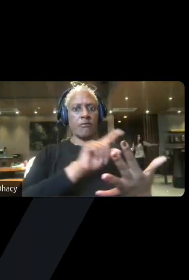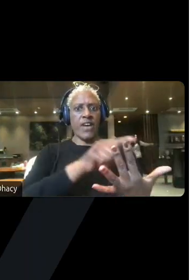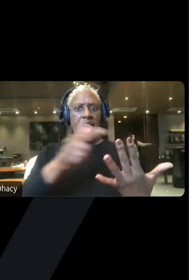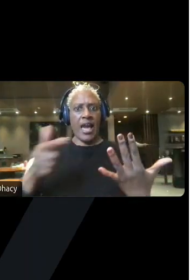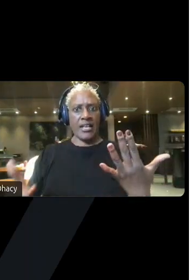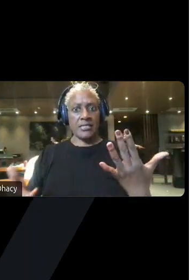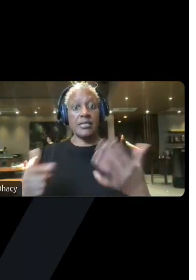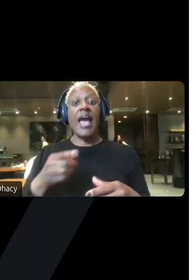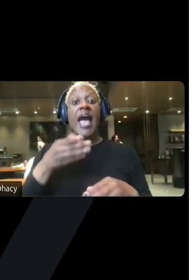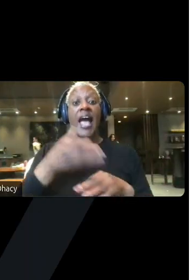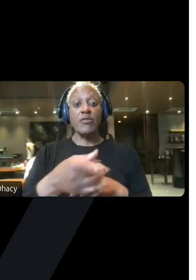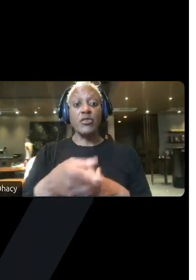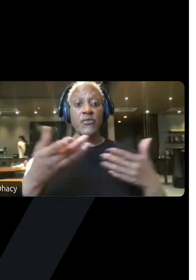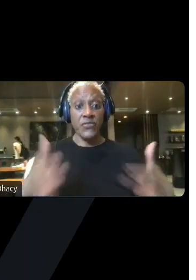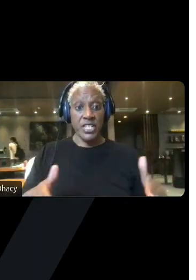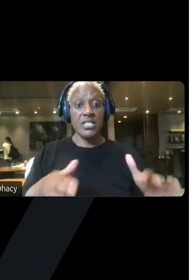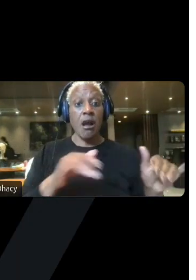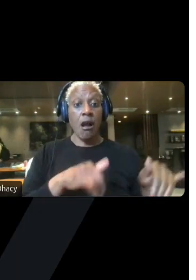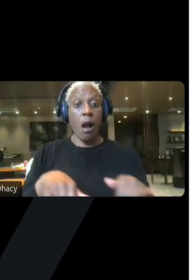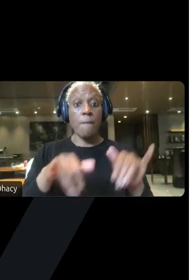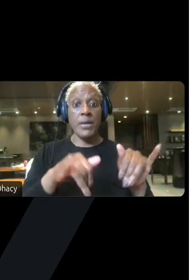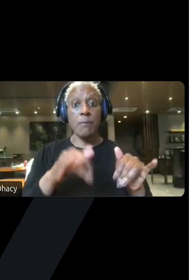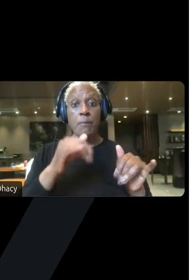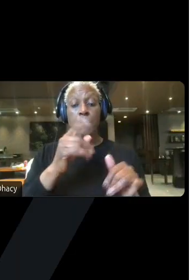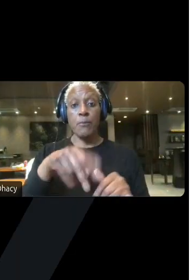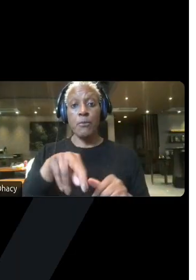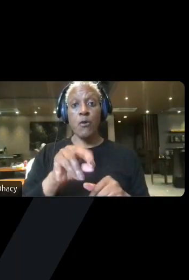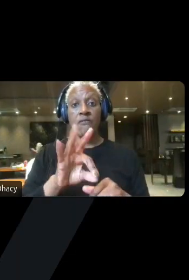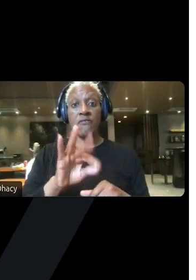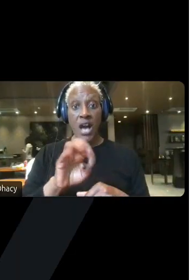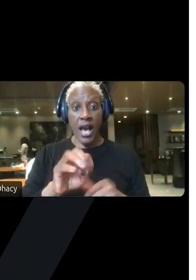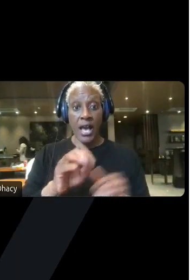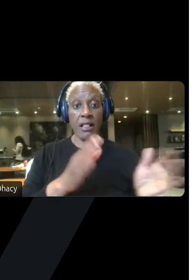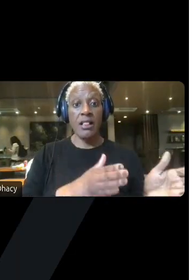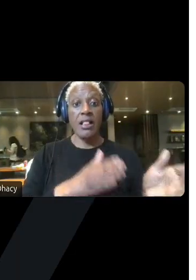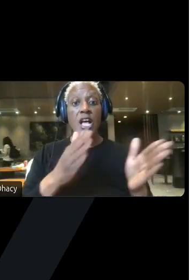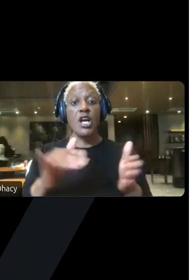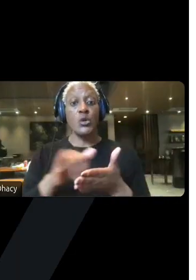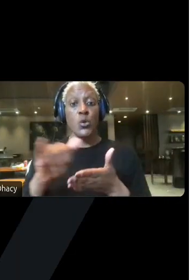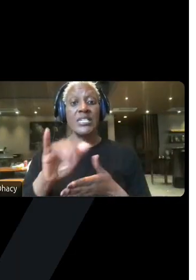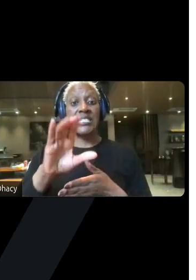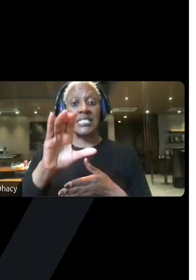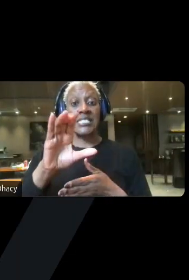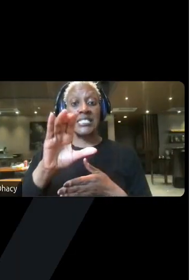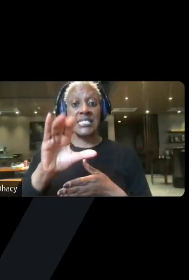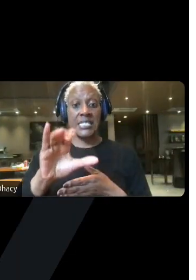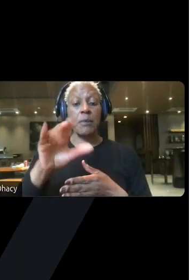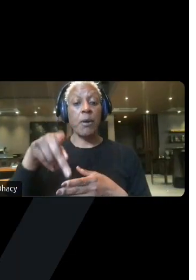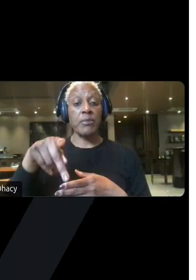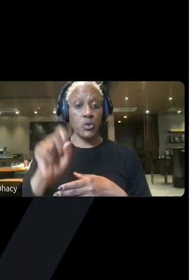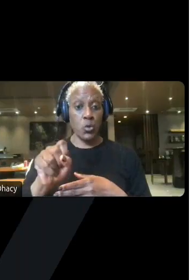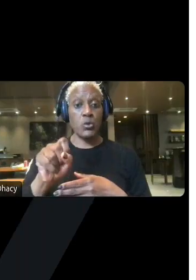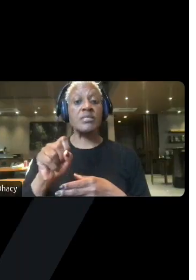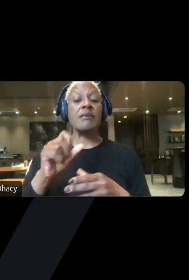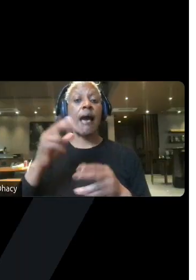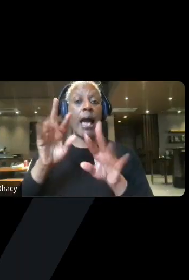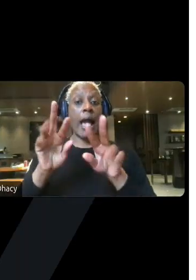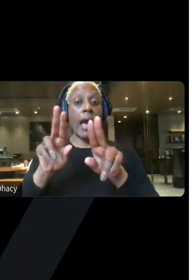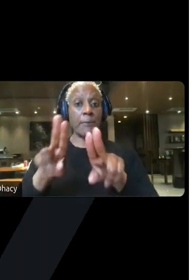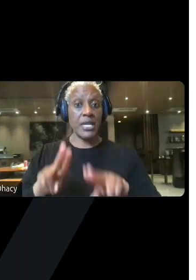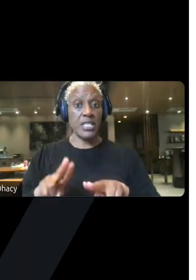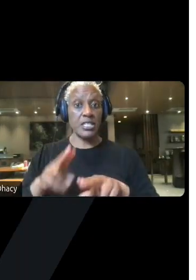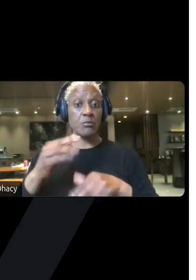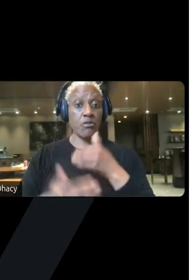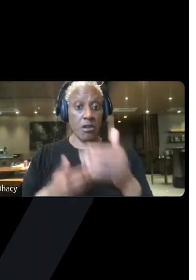common profile and the New York City Public School teacher application, all applicants will then receive a